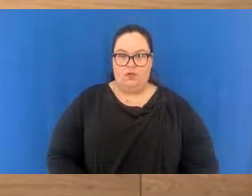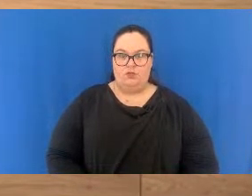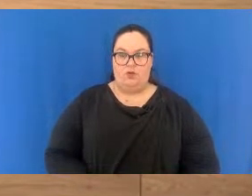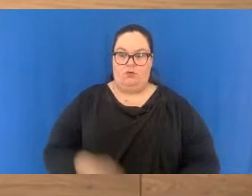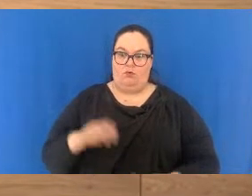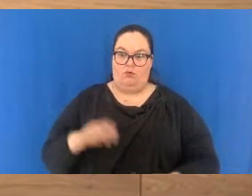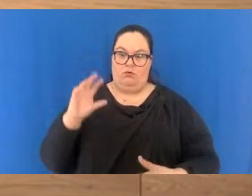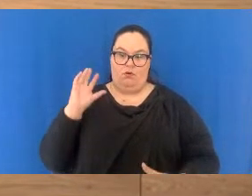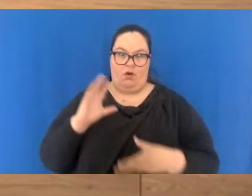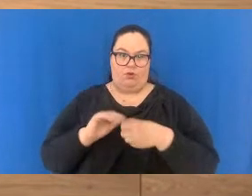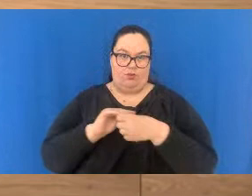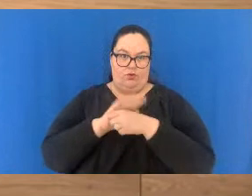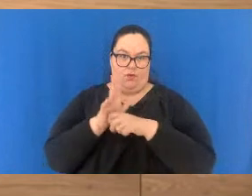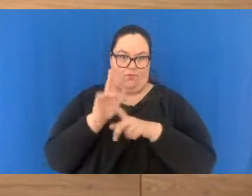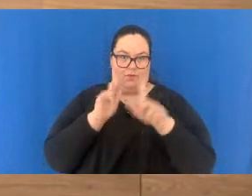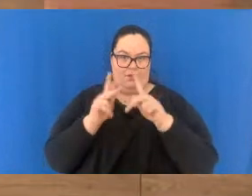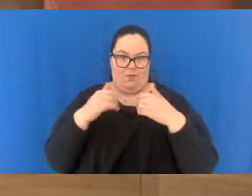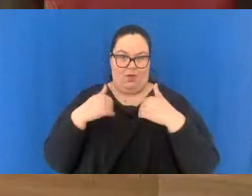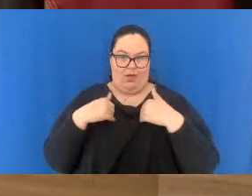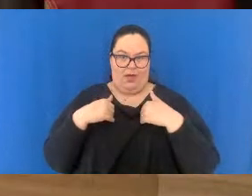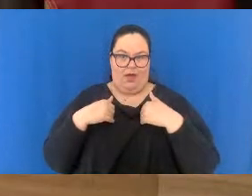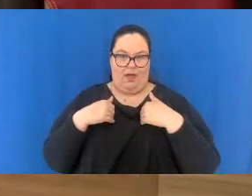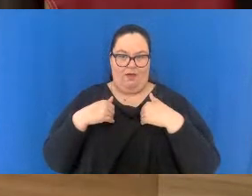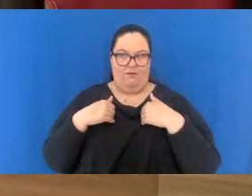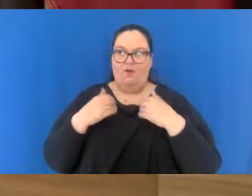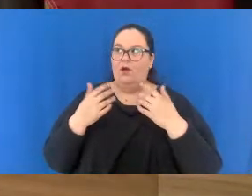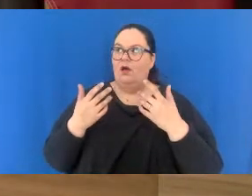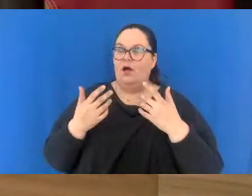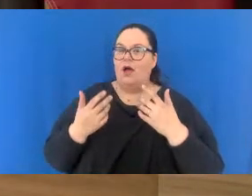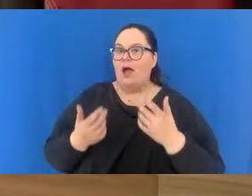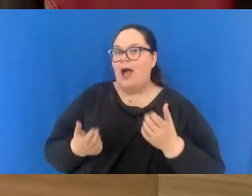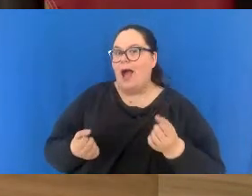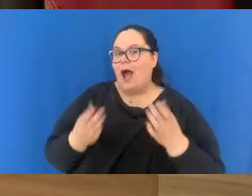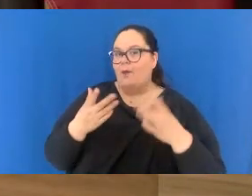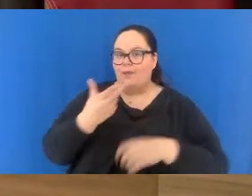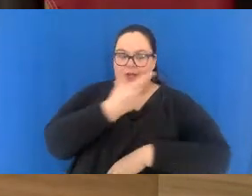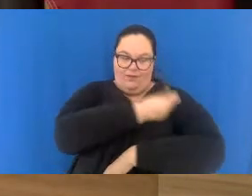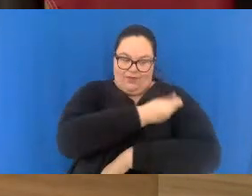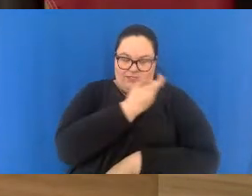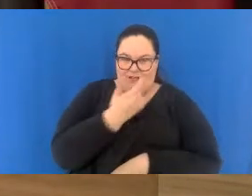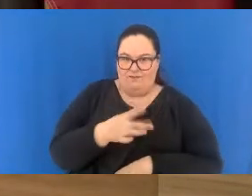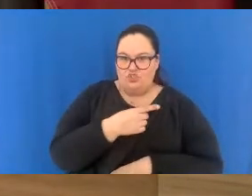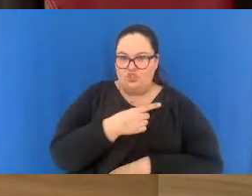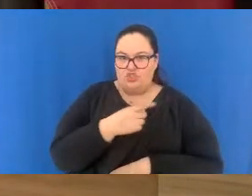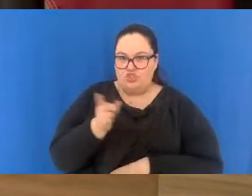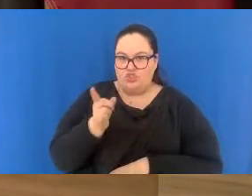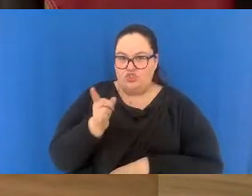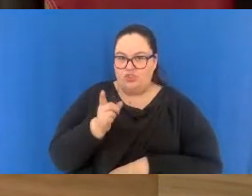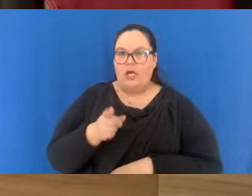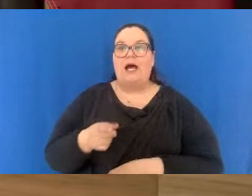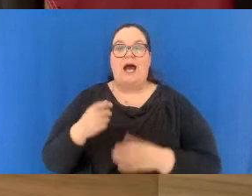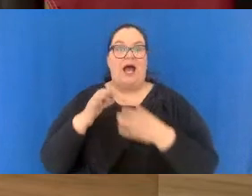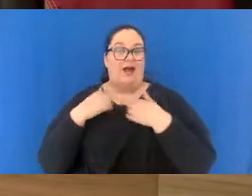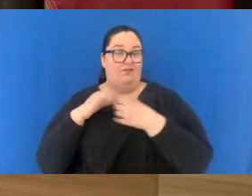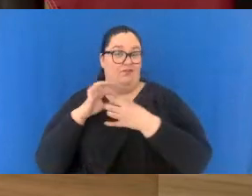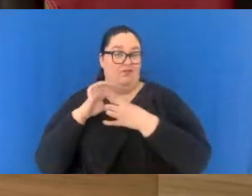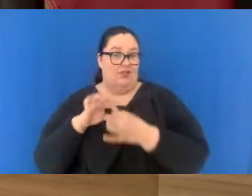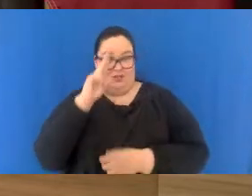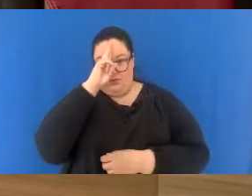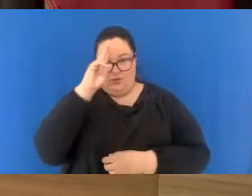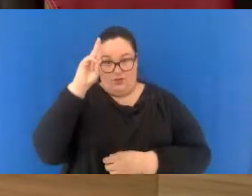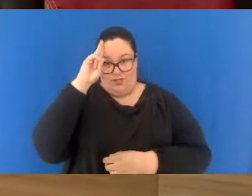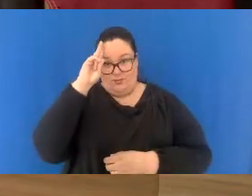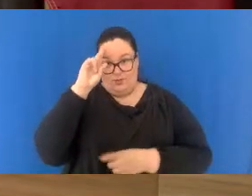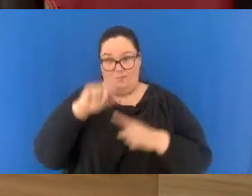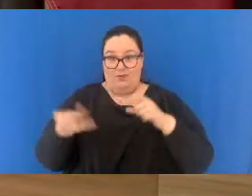COVID-19? I had that data for the hospitalized cases, but I don't have it for the total number of cases at